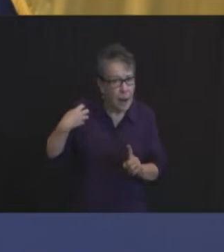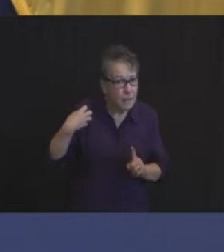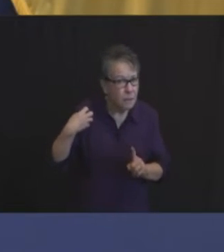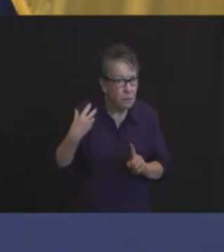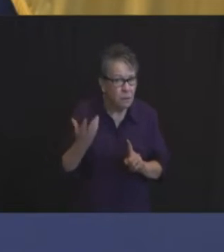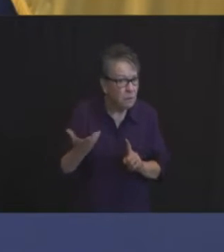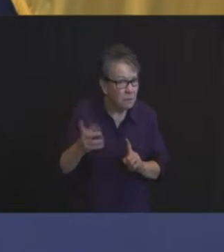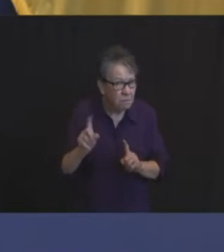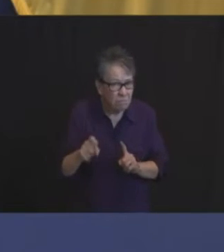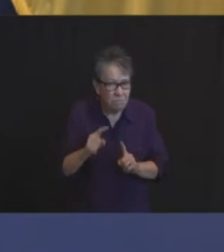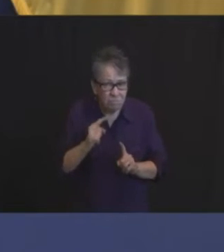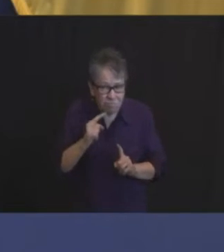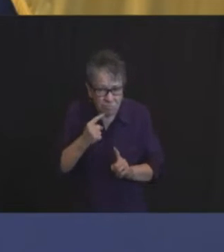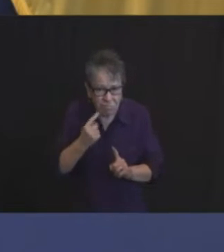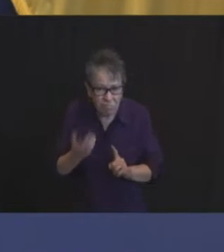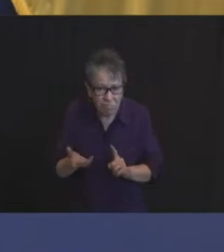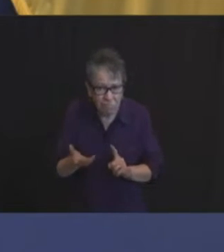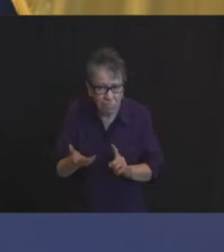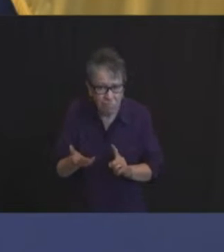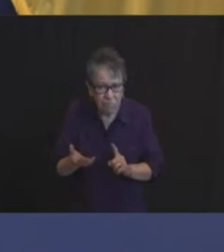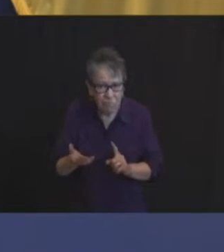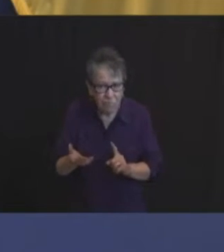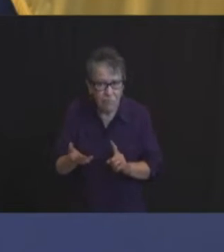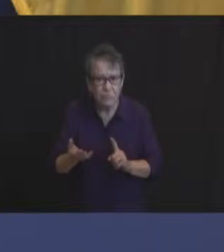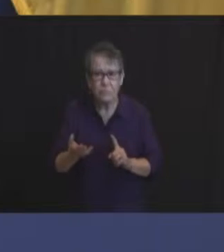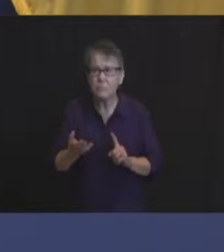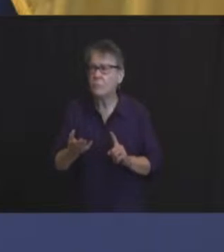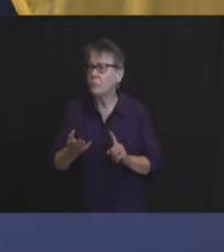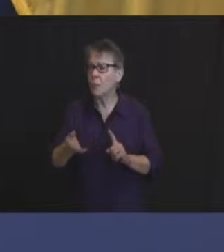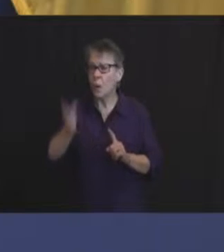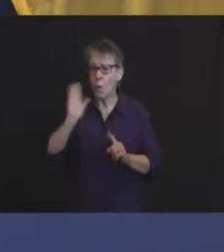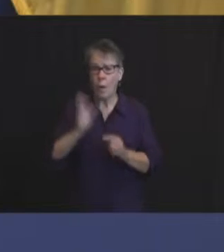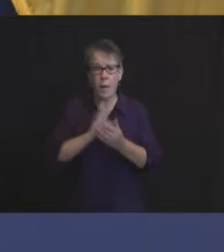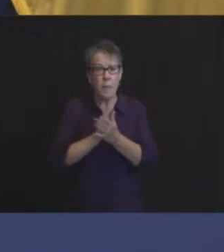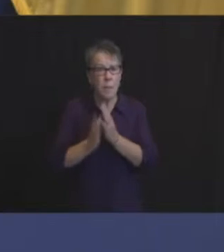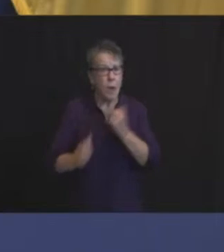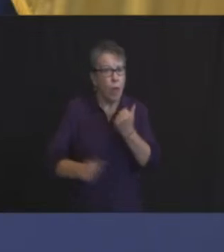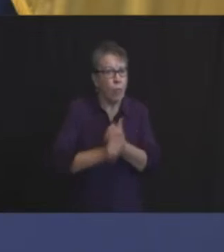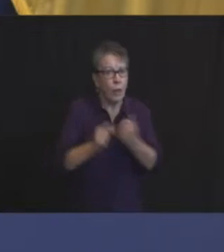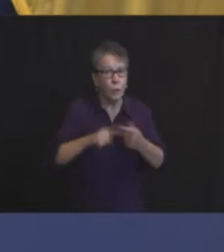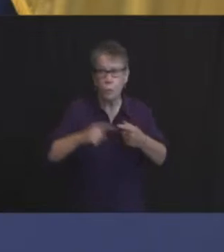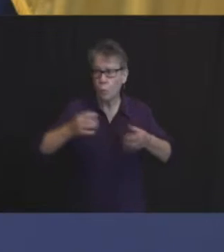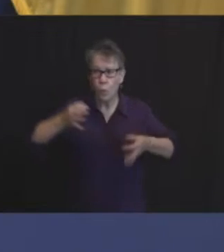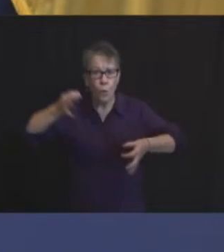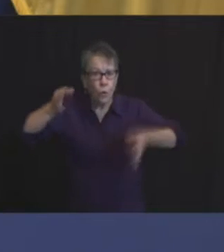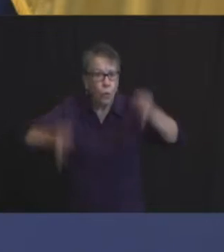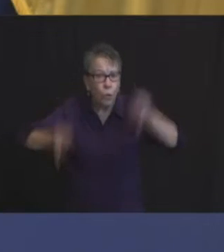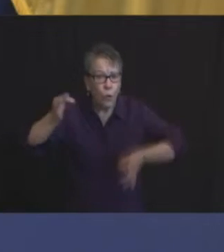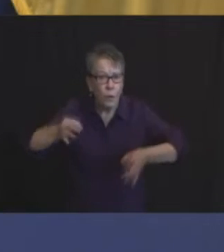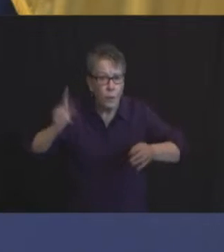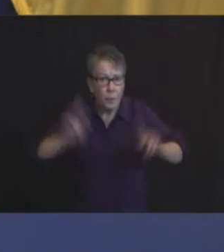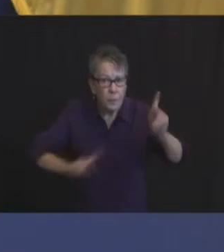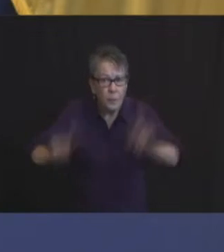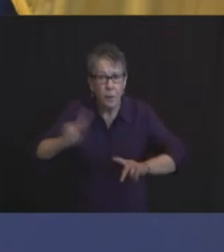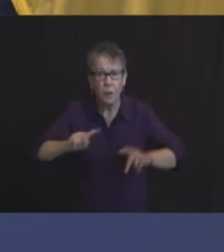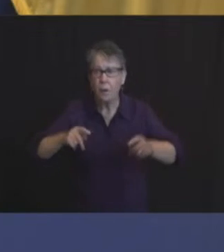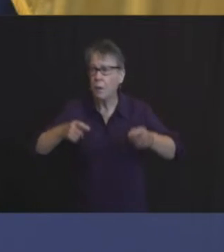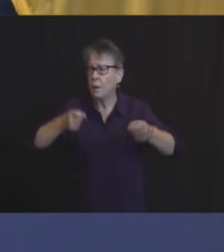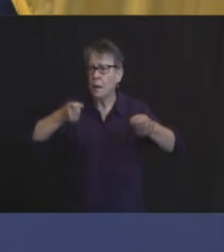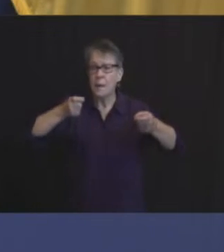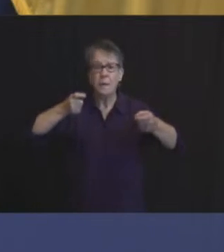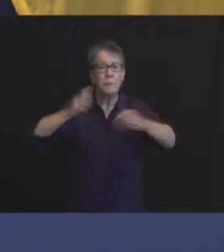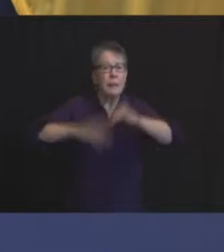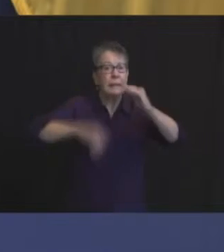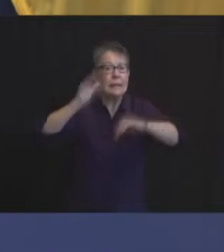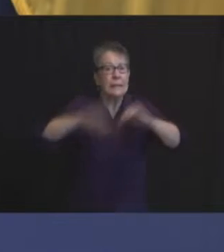buildings in New Jersey. Could you guys comment on that? And what words, Governor, can you offer residents of New Jersey who